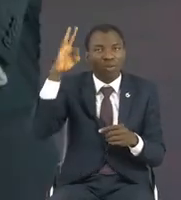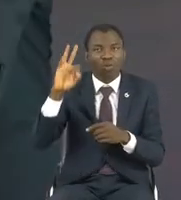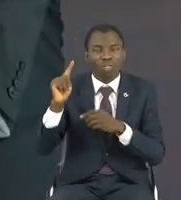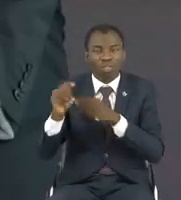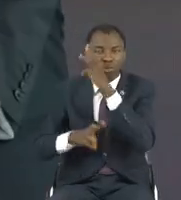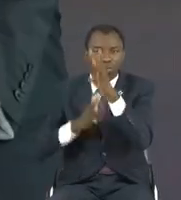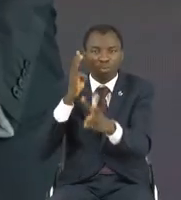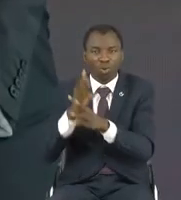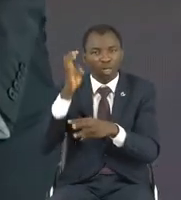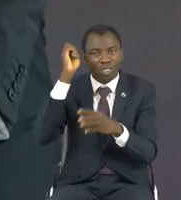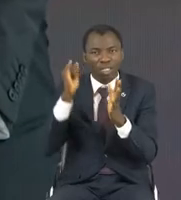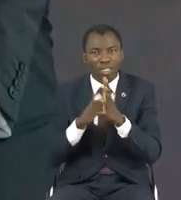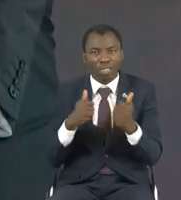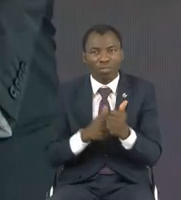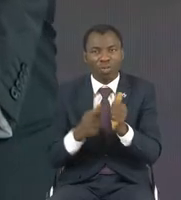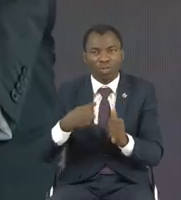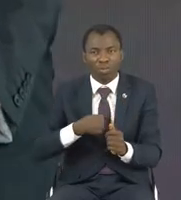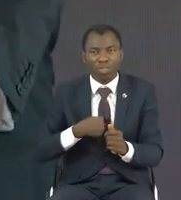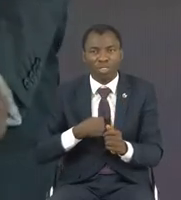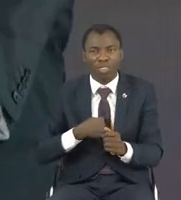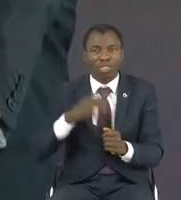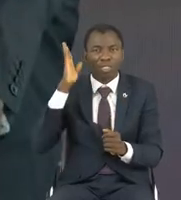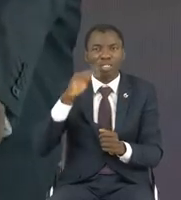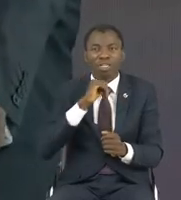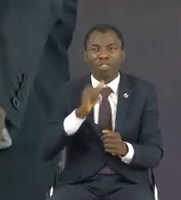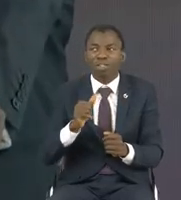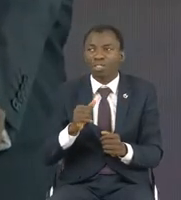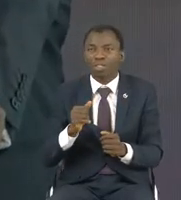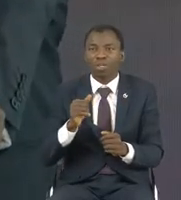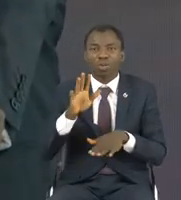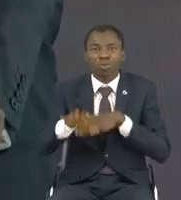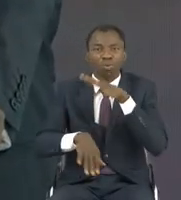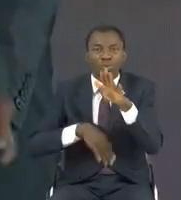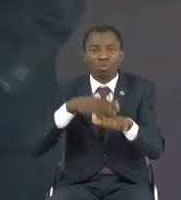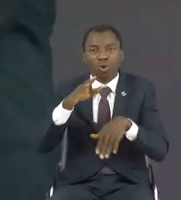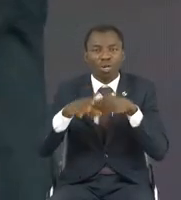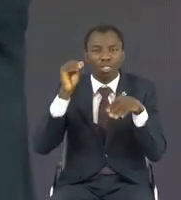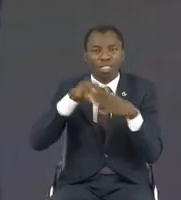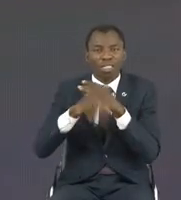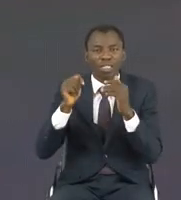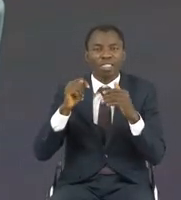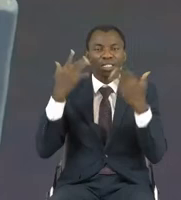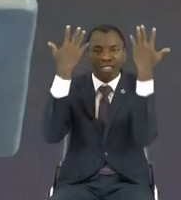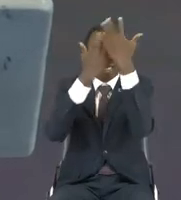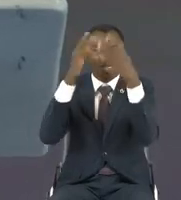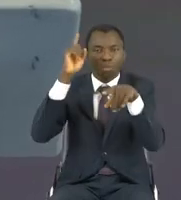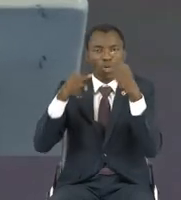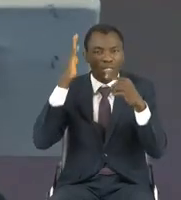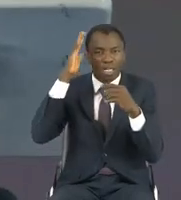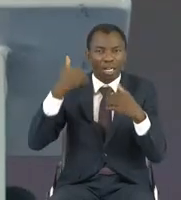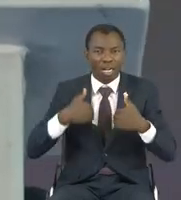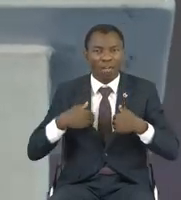He that followeth me shall not walk in darkness, but shall have